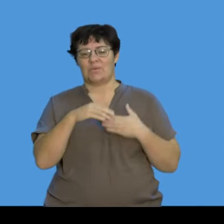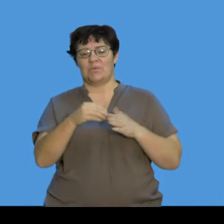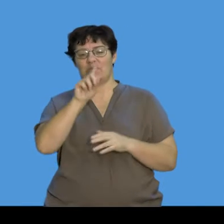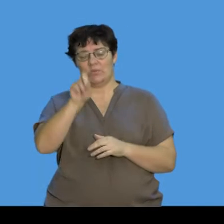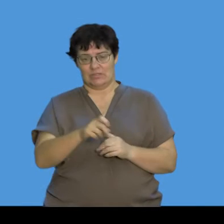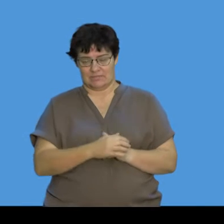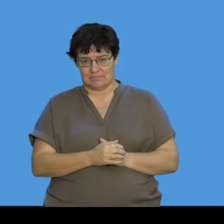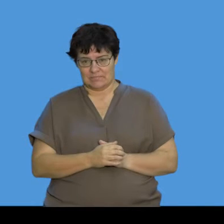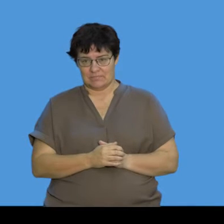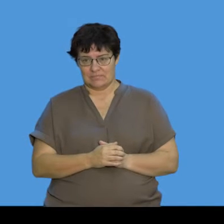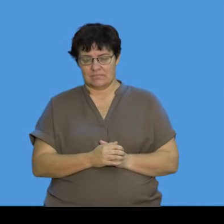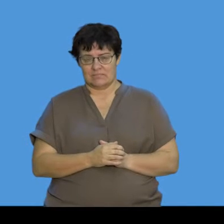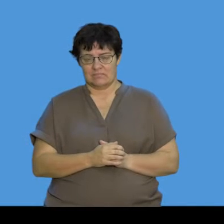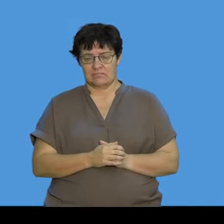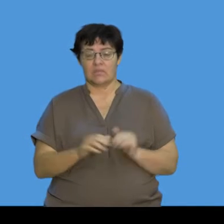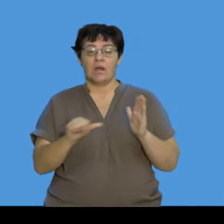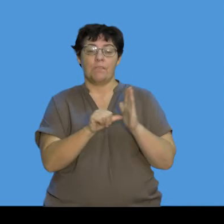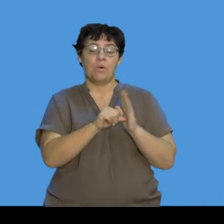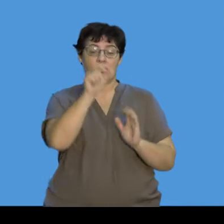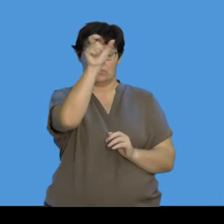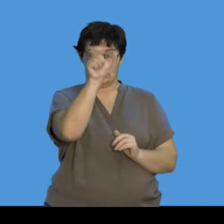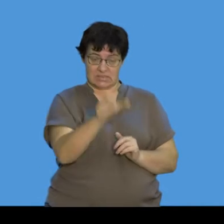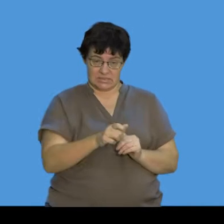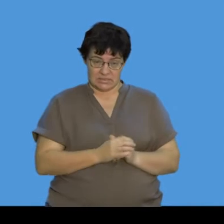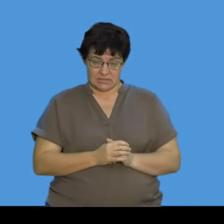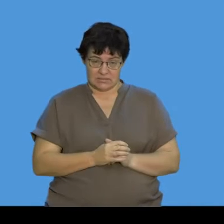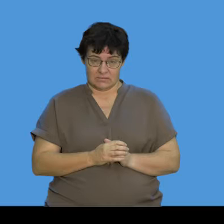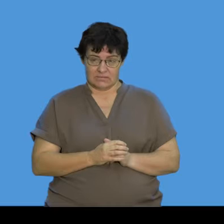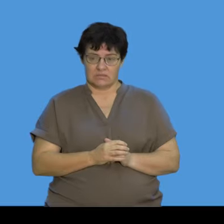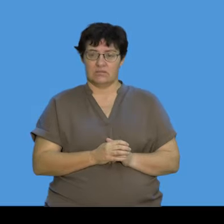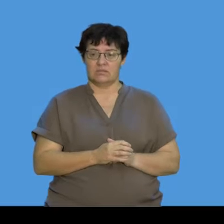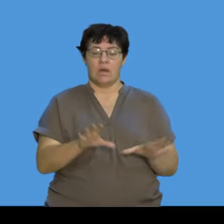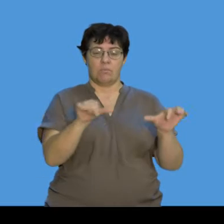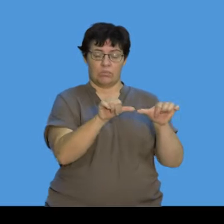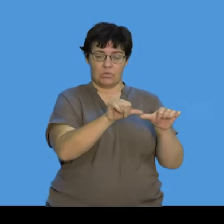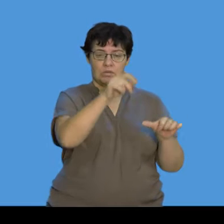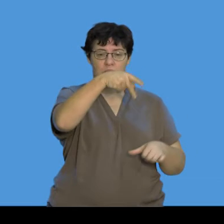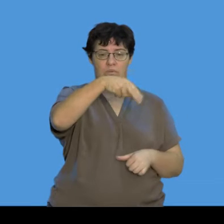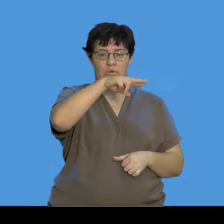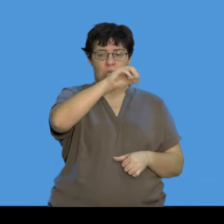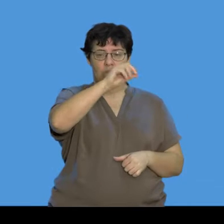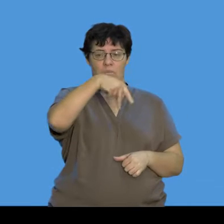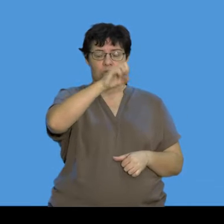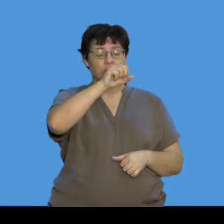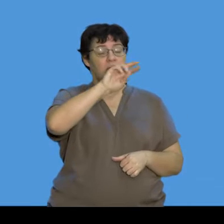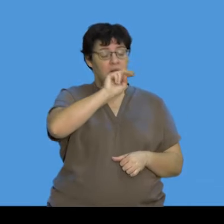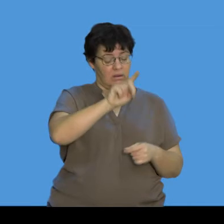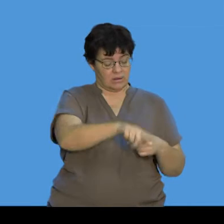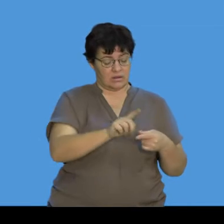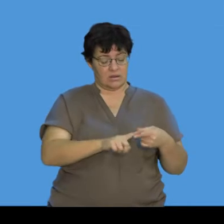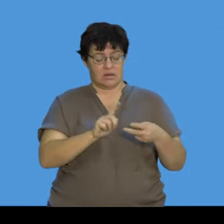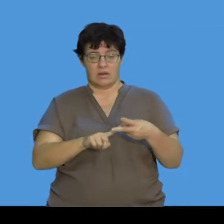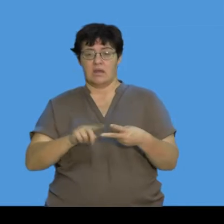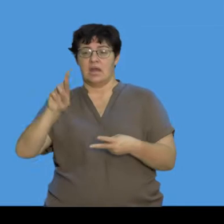question. Now, the key words for this lesson as well will be proportion and ratio. So let me